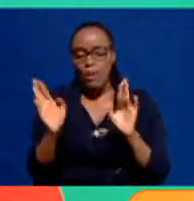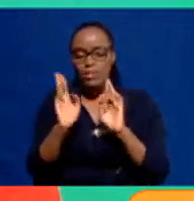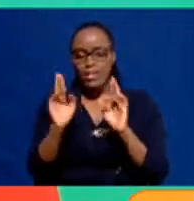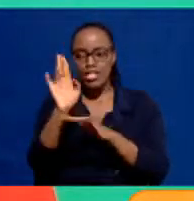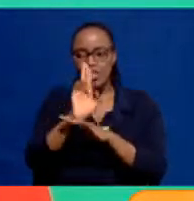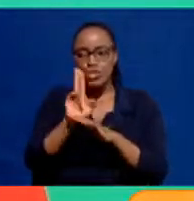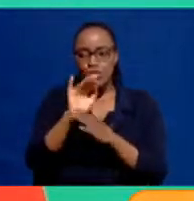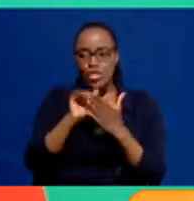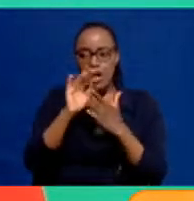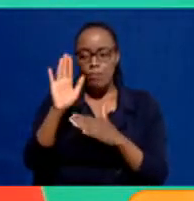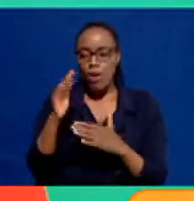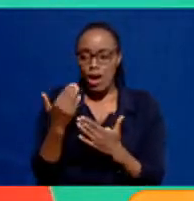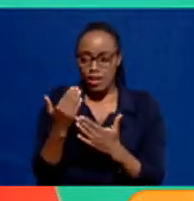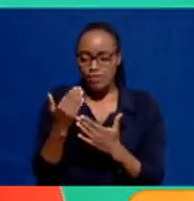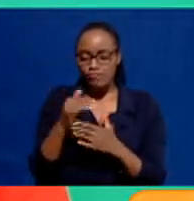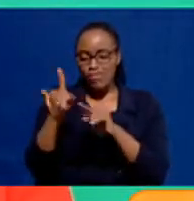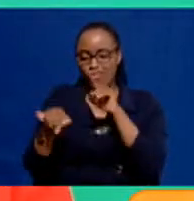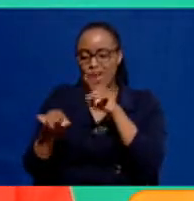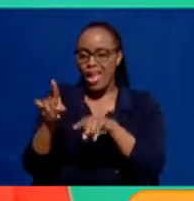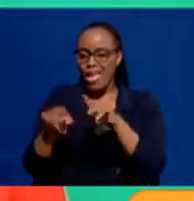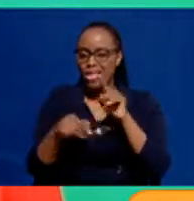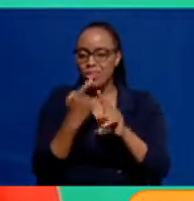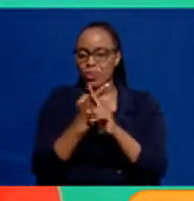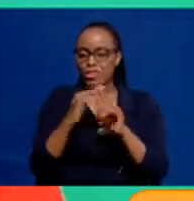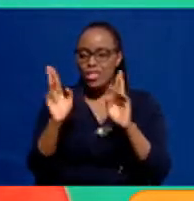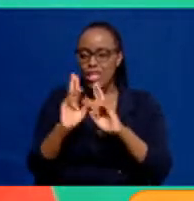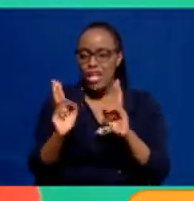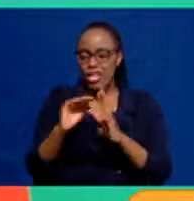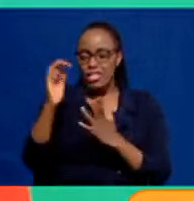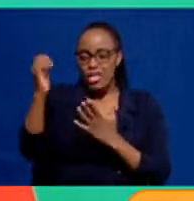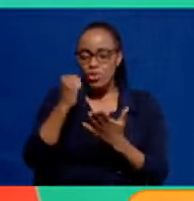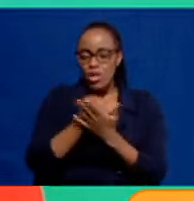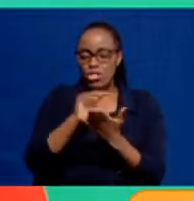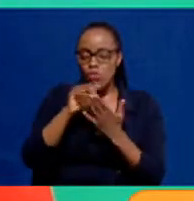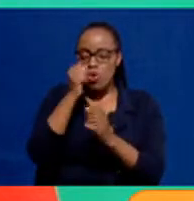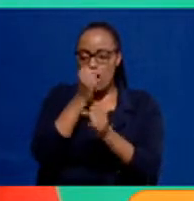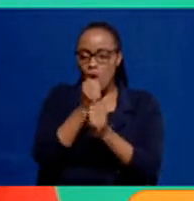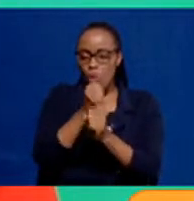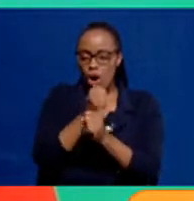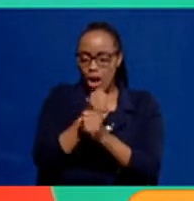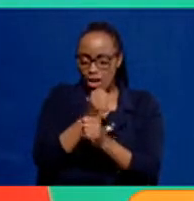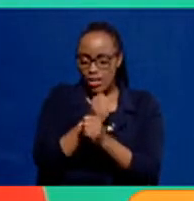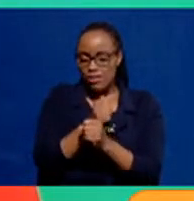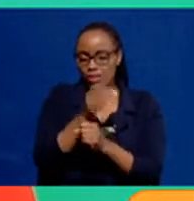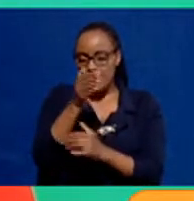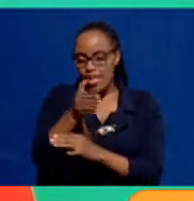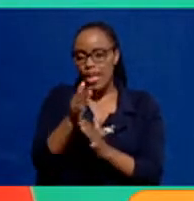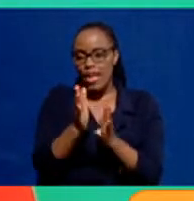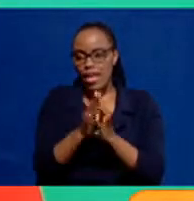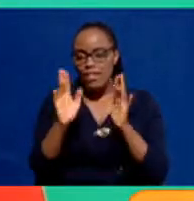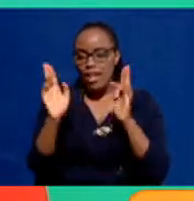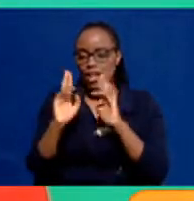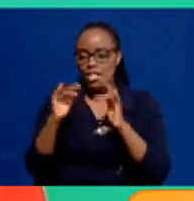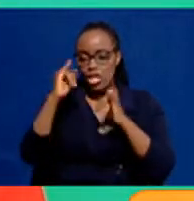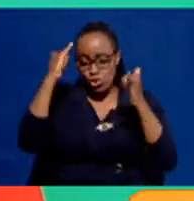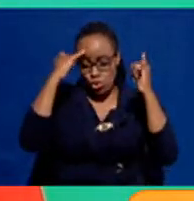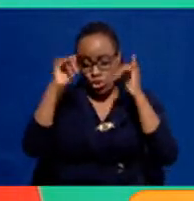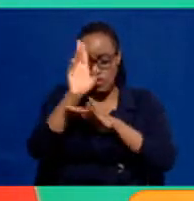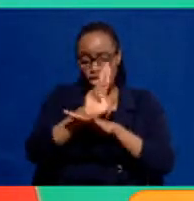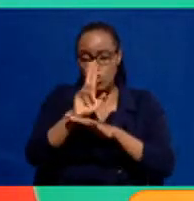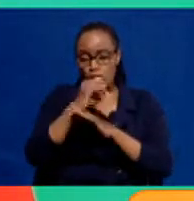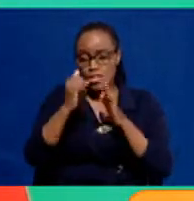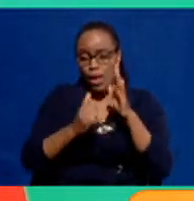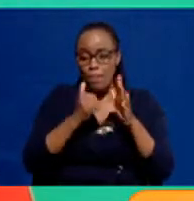more stress-tolerant seed varieties. They're willing to employ more labor to work on their farms. They're willing to innovate and use